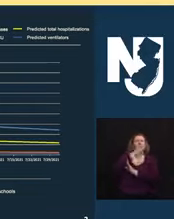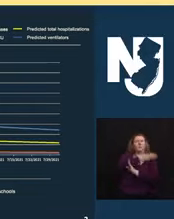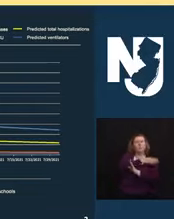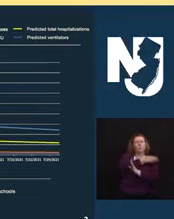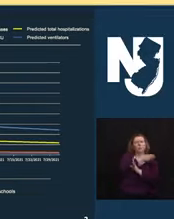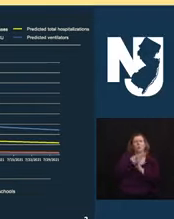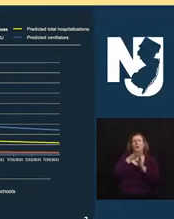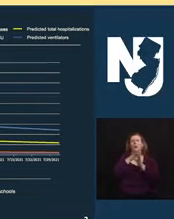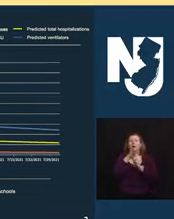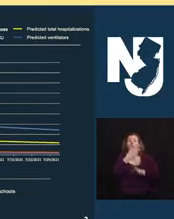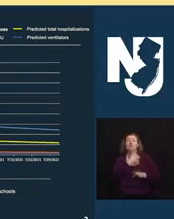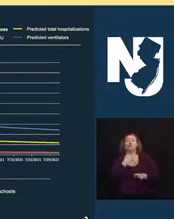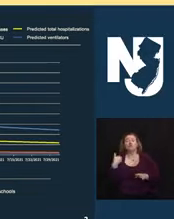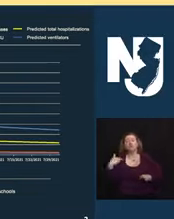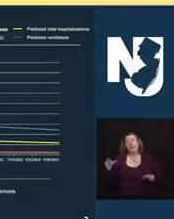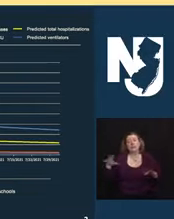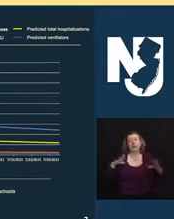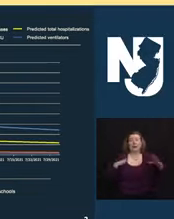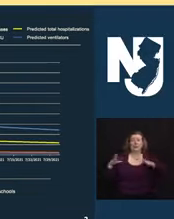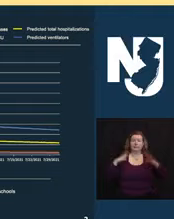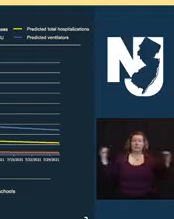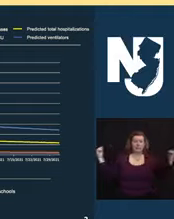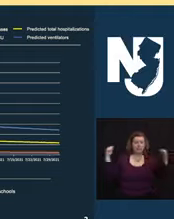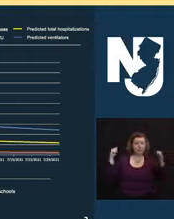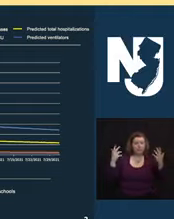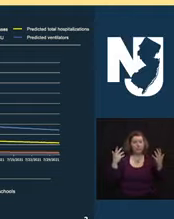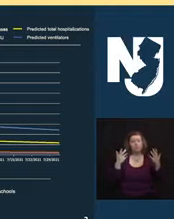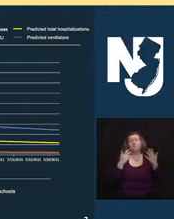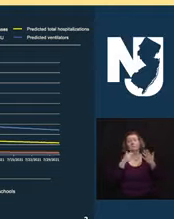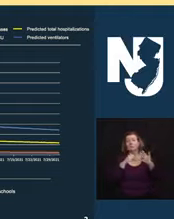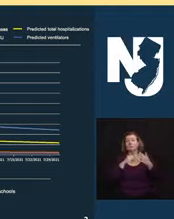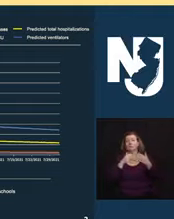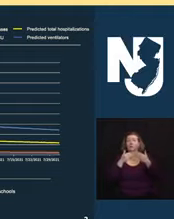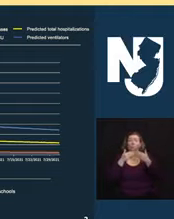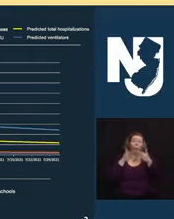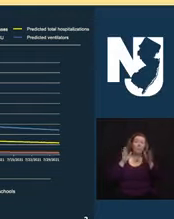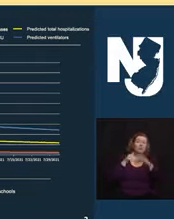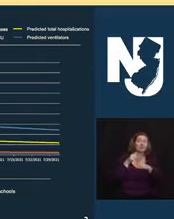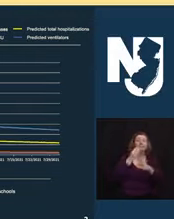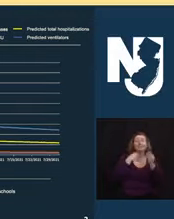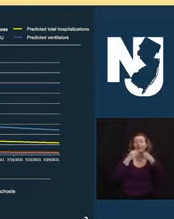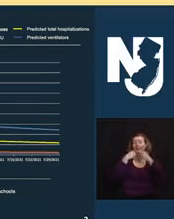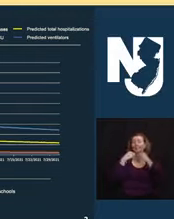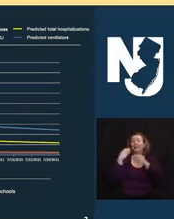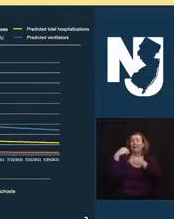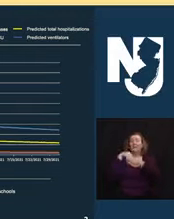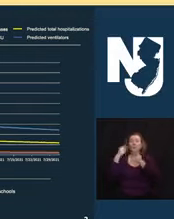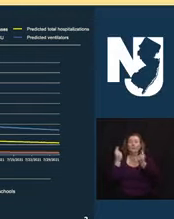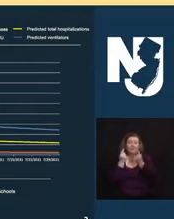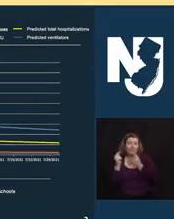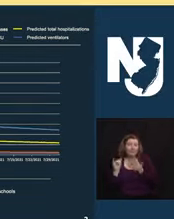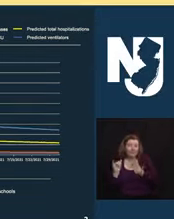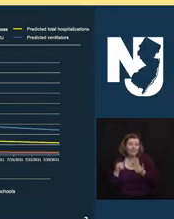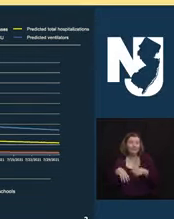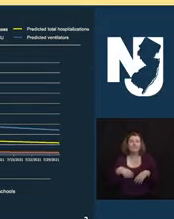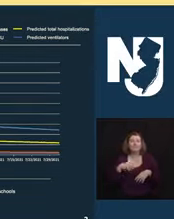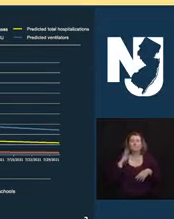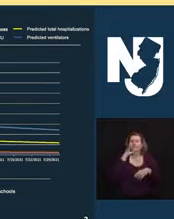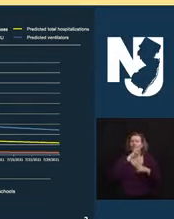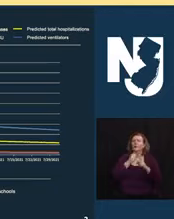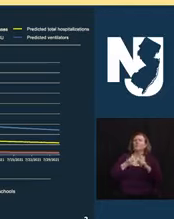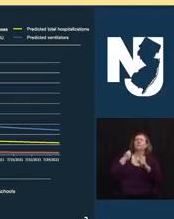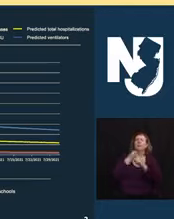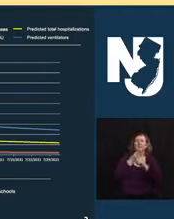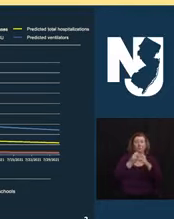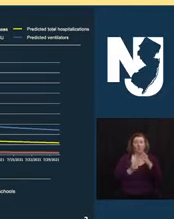indoor activities, including indoor dining. This model also assumes some impacts from this week's spring break where